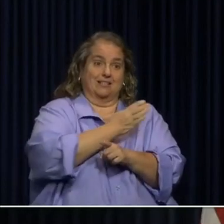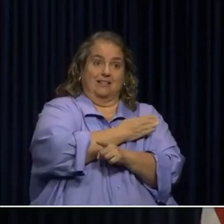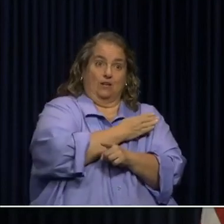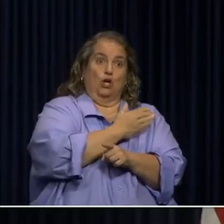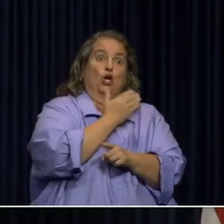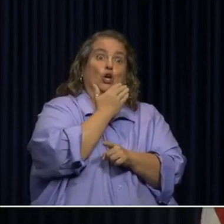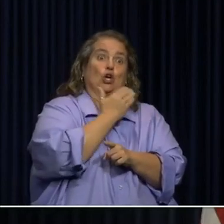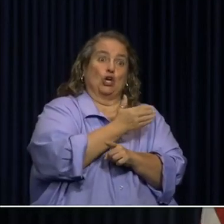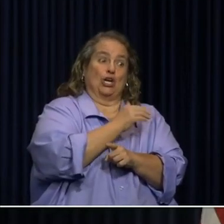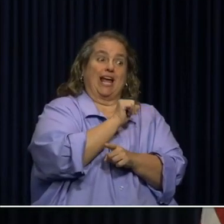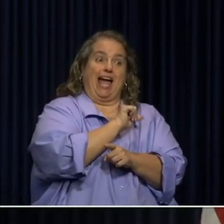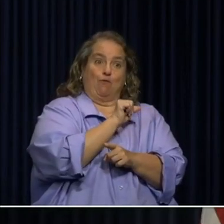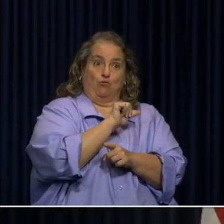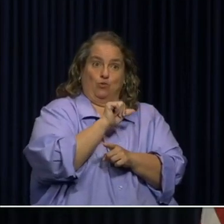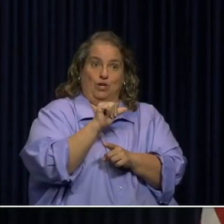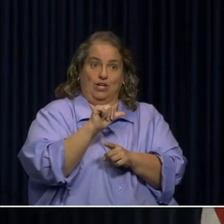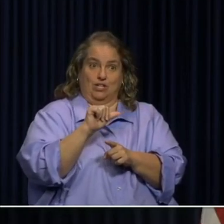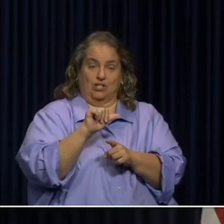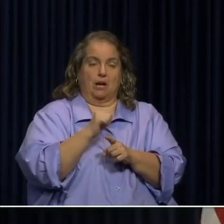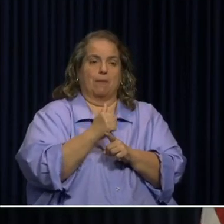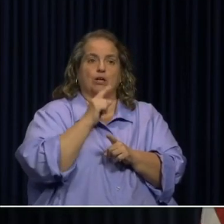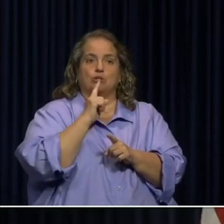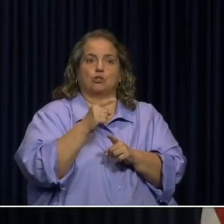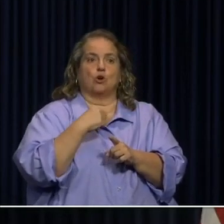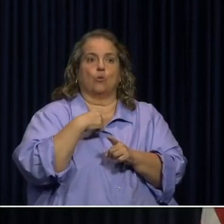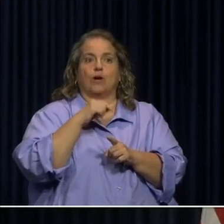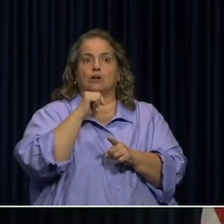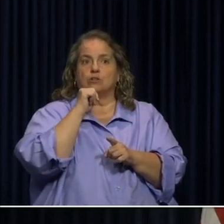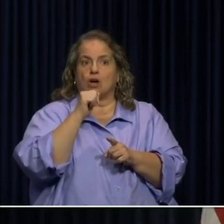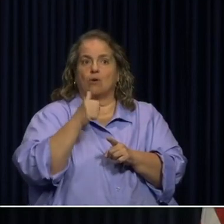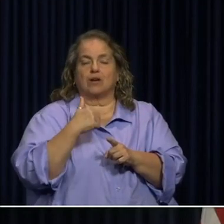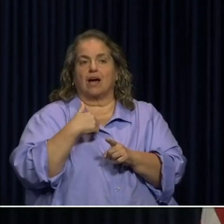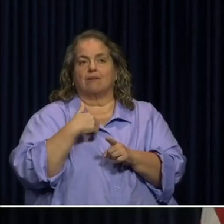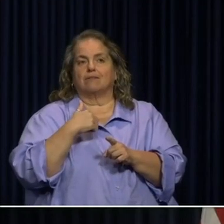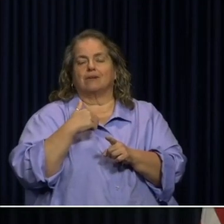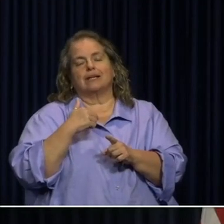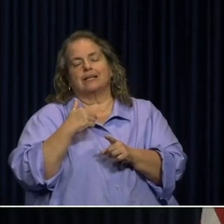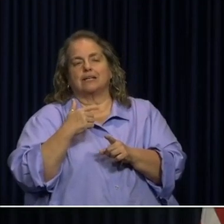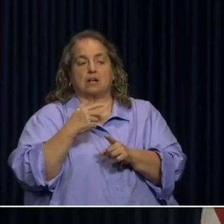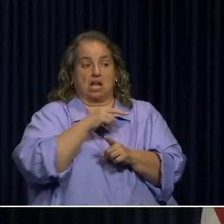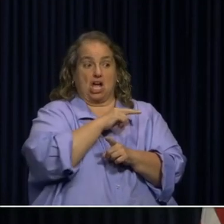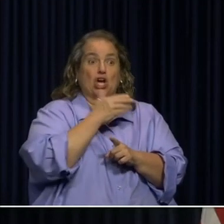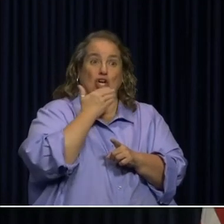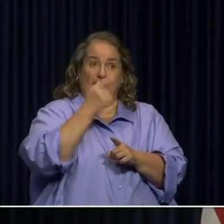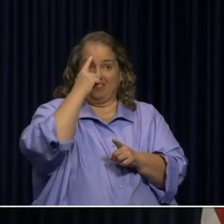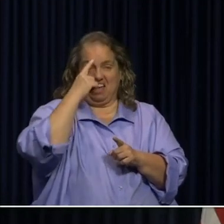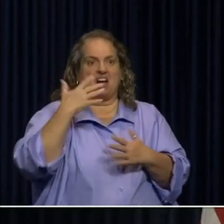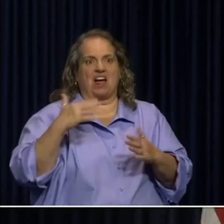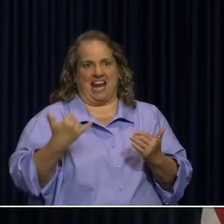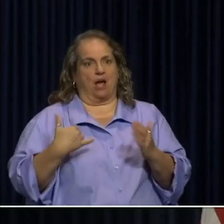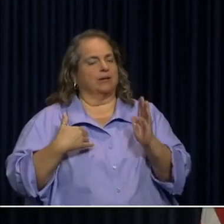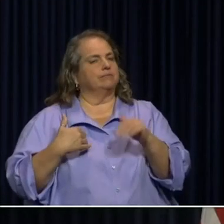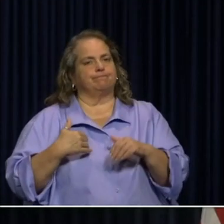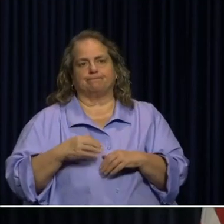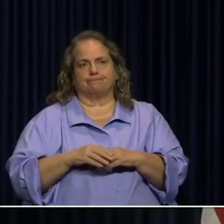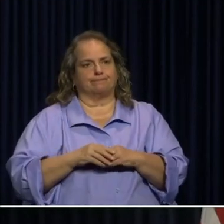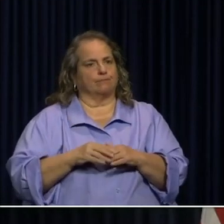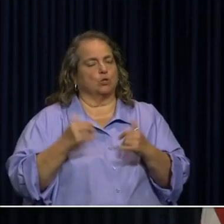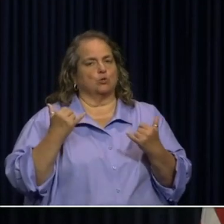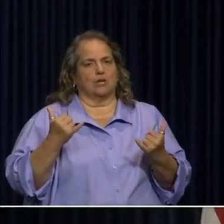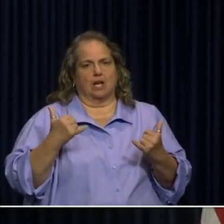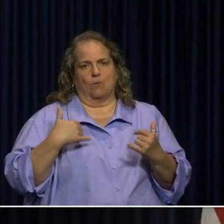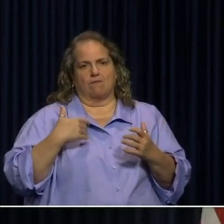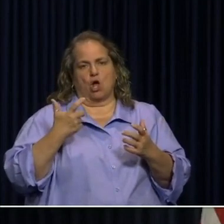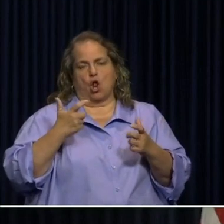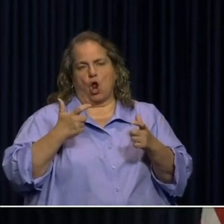not making sure that we draw any further conclusions from it. Today, we have our largest number of